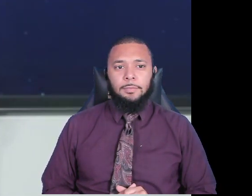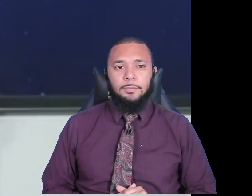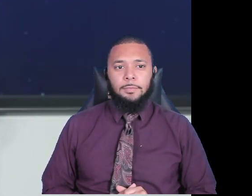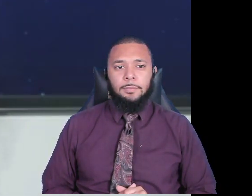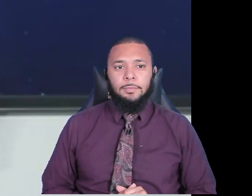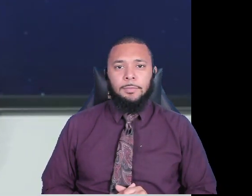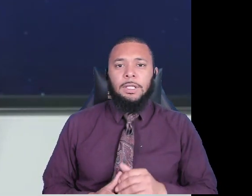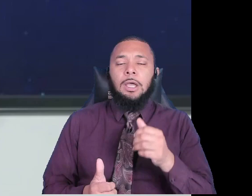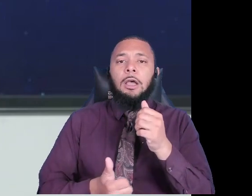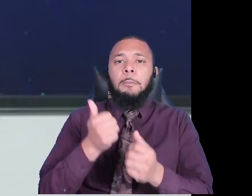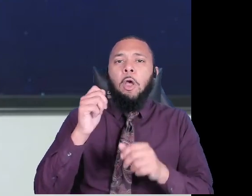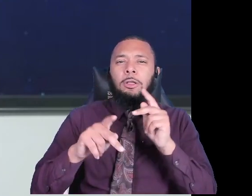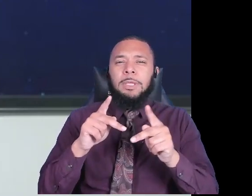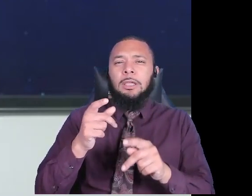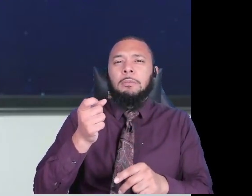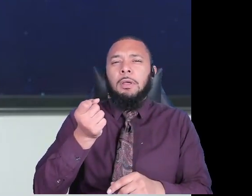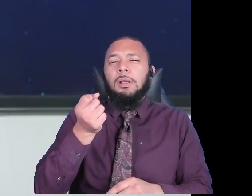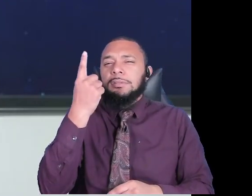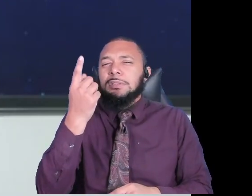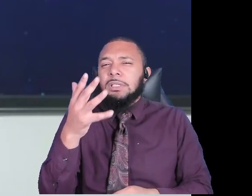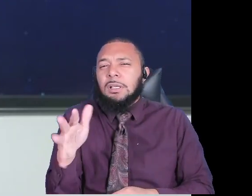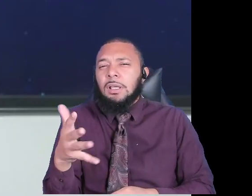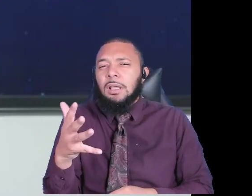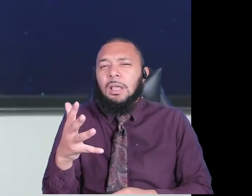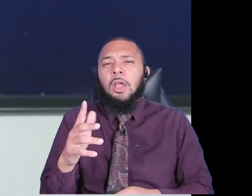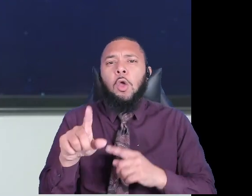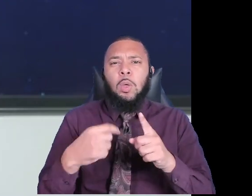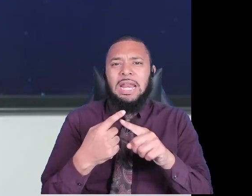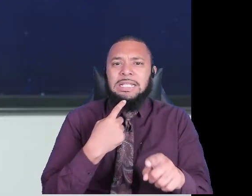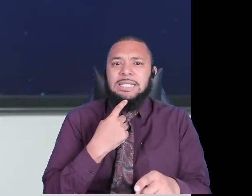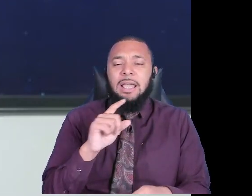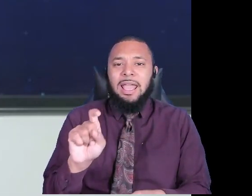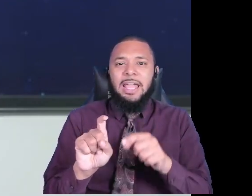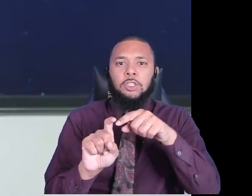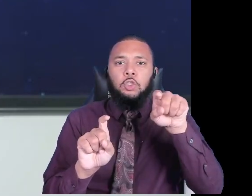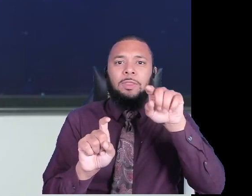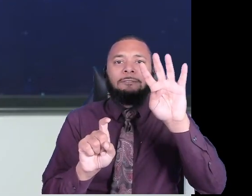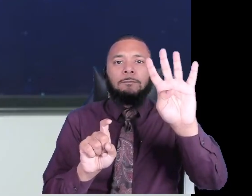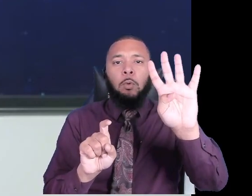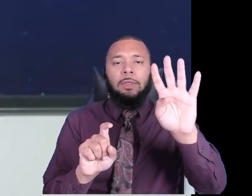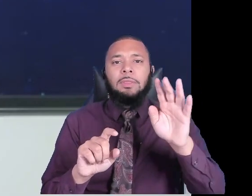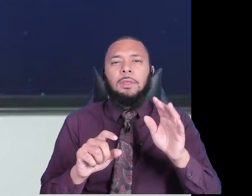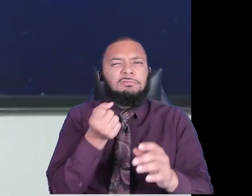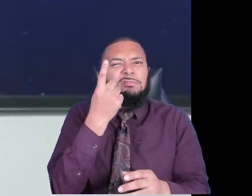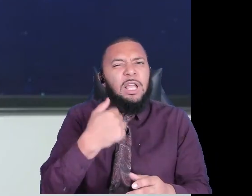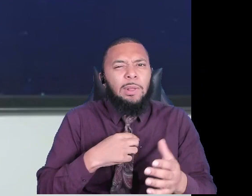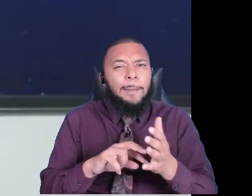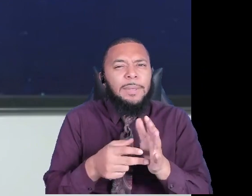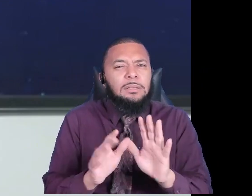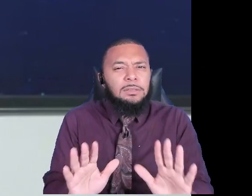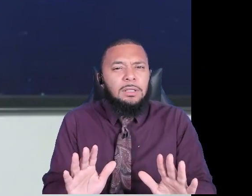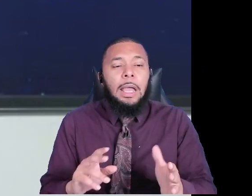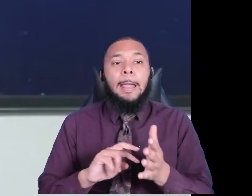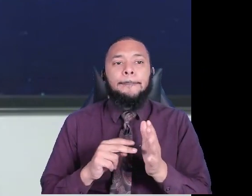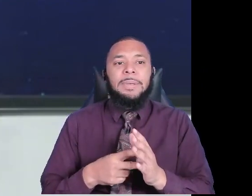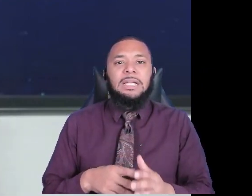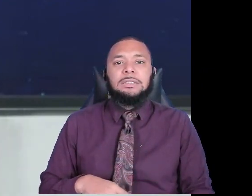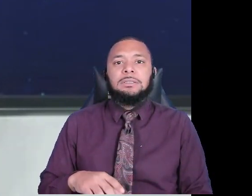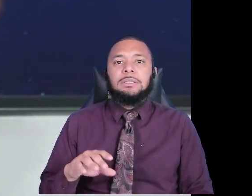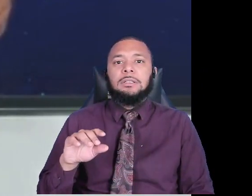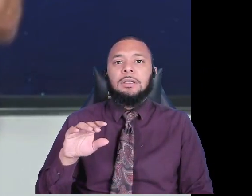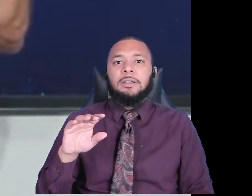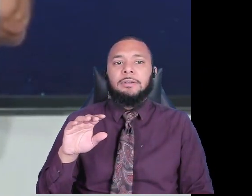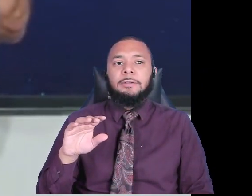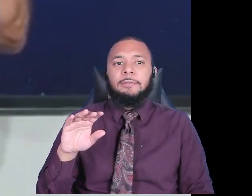x to the 4th of exactly what I'm talking about, okay? That simply means we're going to have 4 factors of